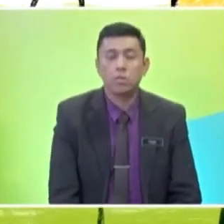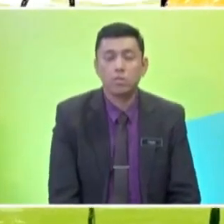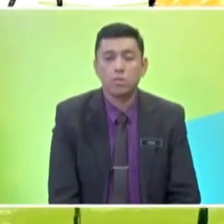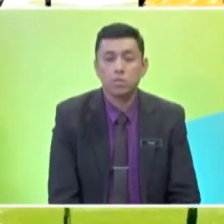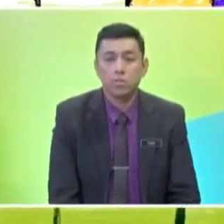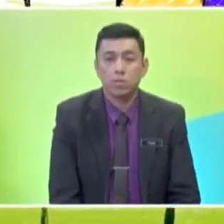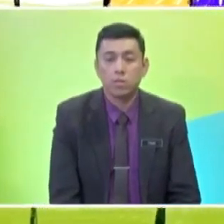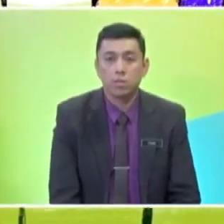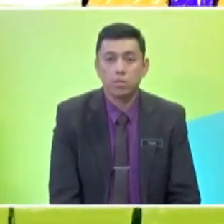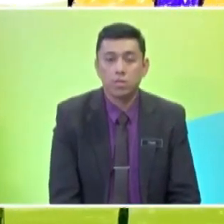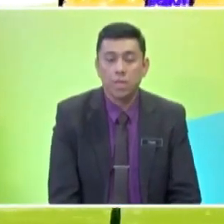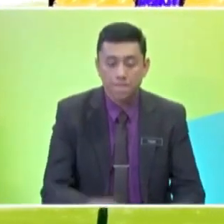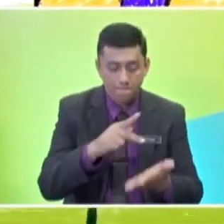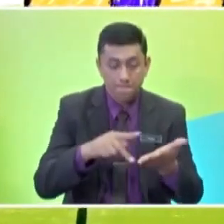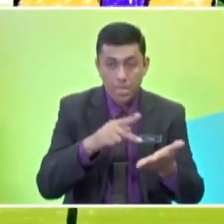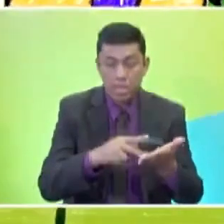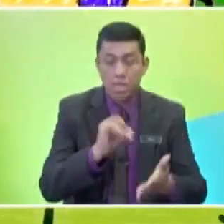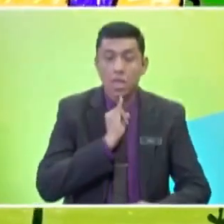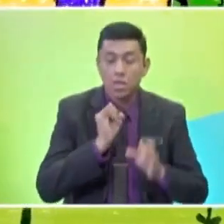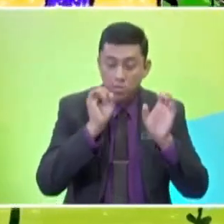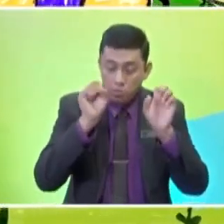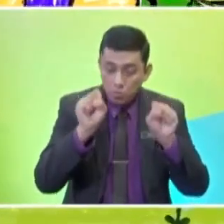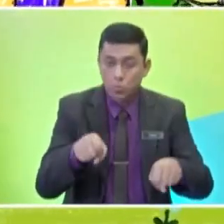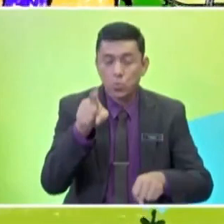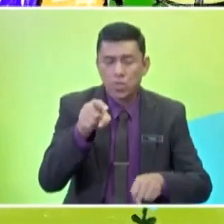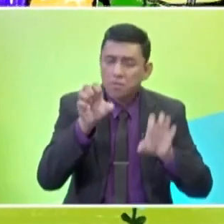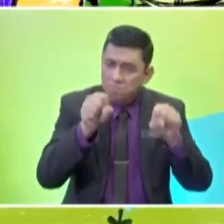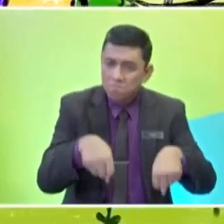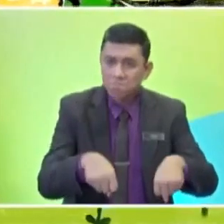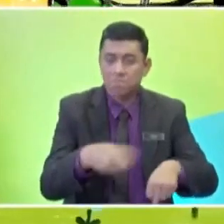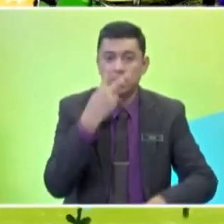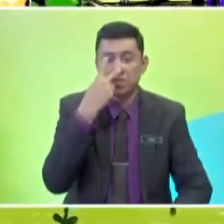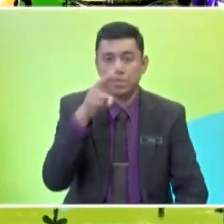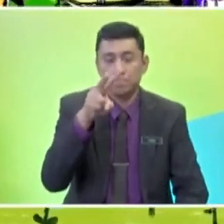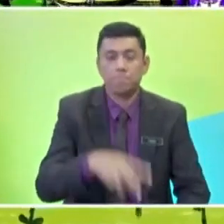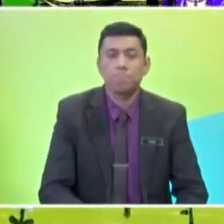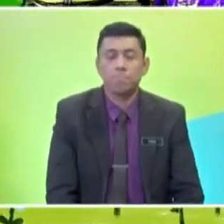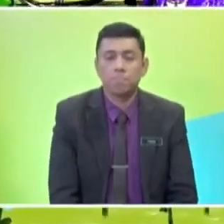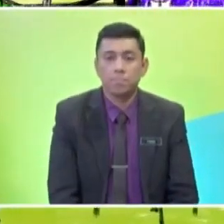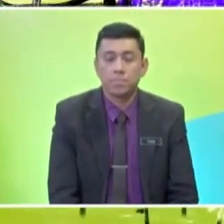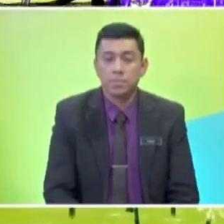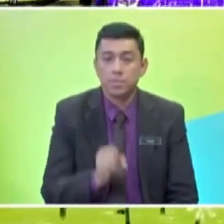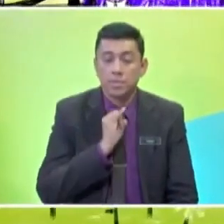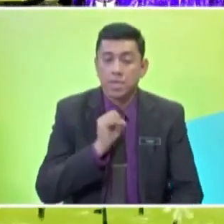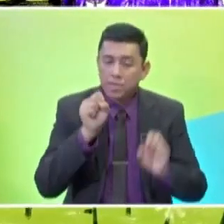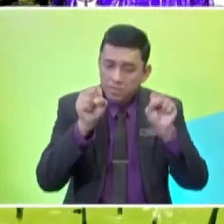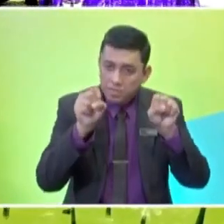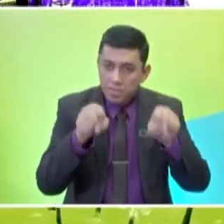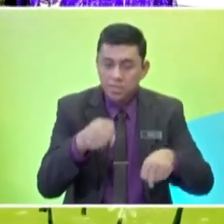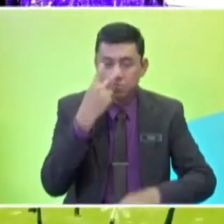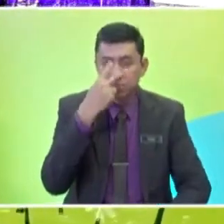what are the parts that you can see on the at the head of the goat? I can see the